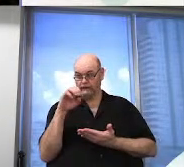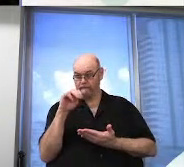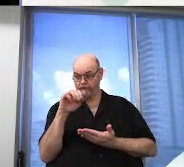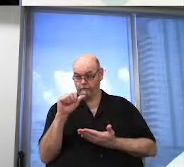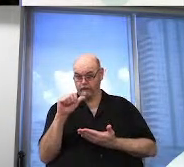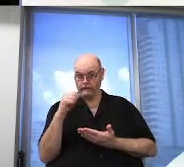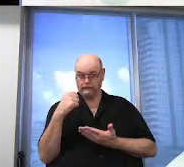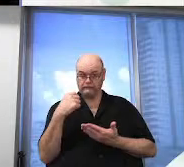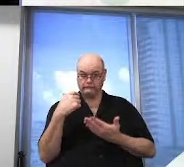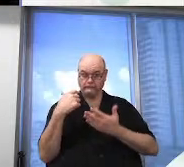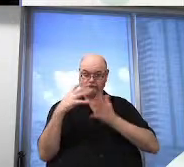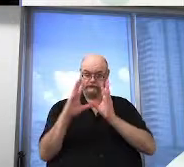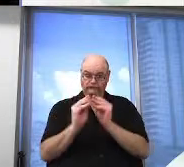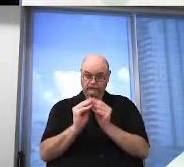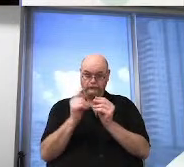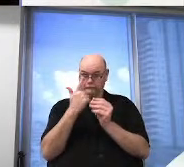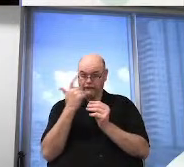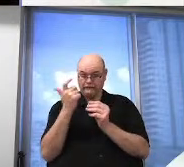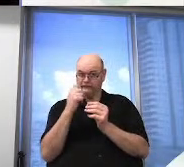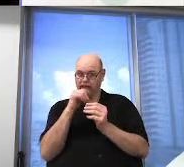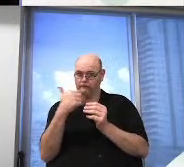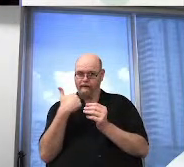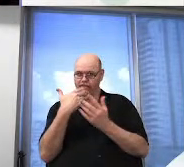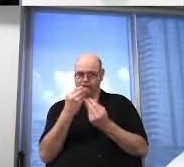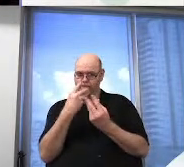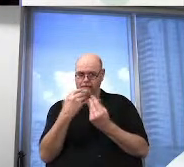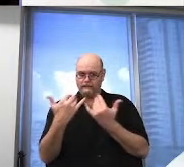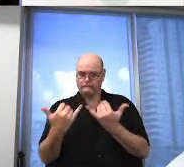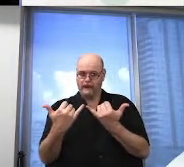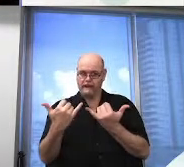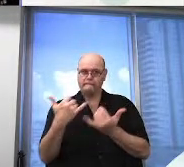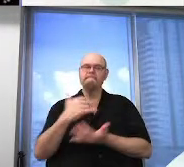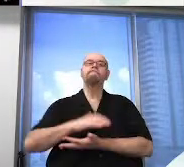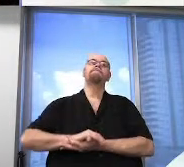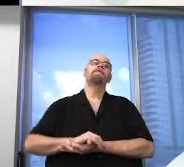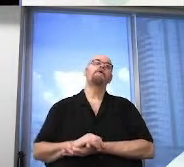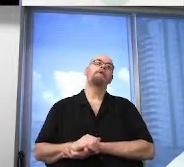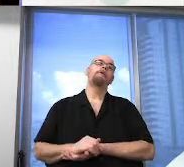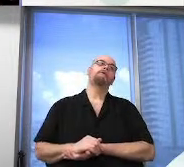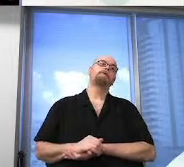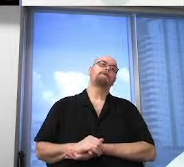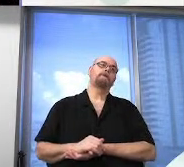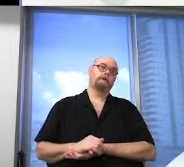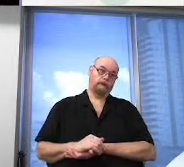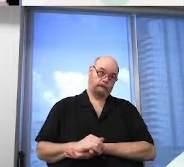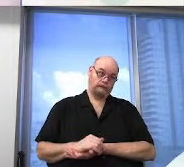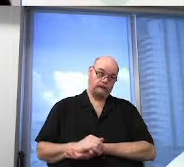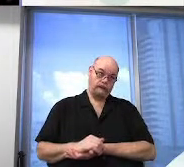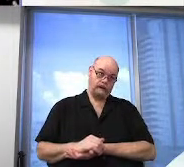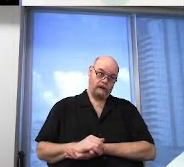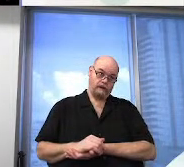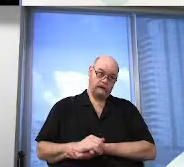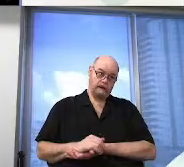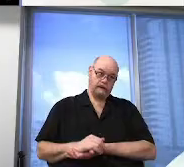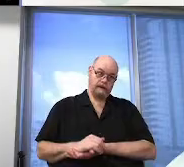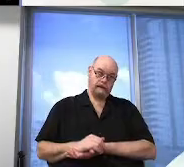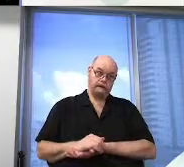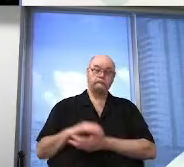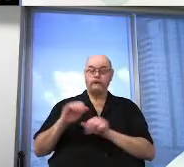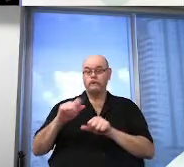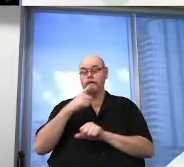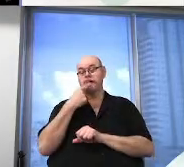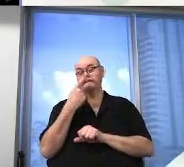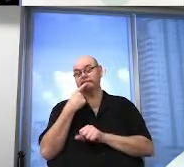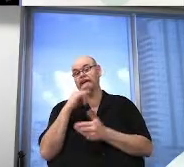during the FEMA session if that's an ask, because I don't have it in front of me right now. So now I'll finish with this.